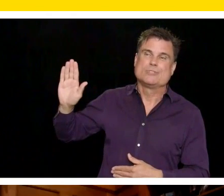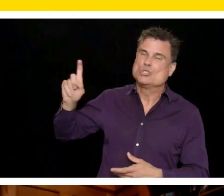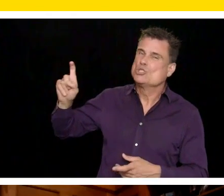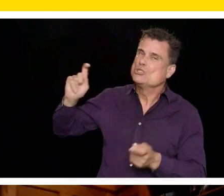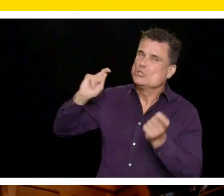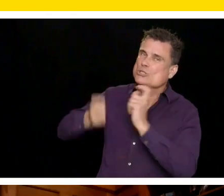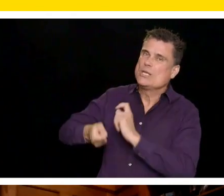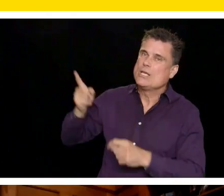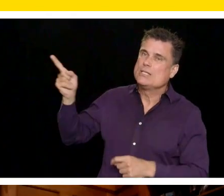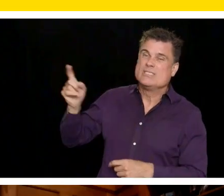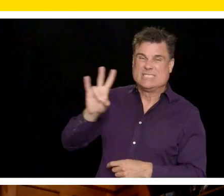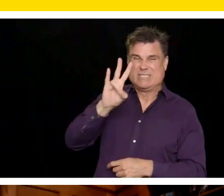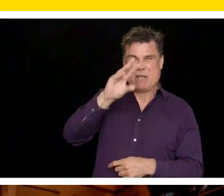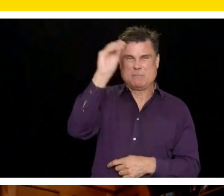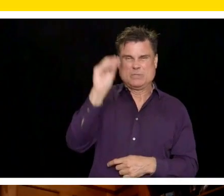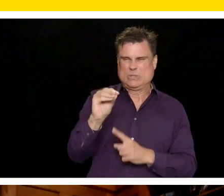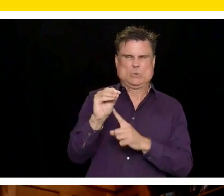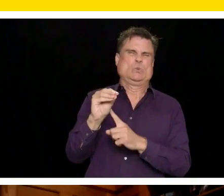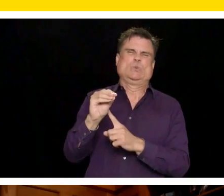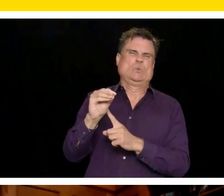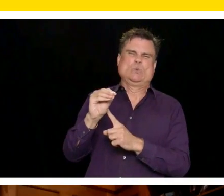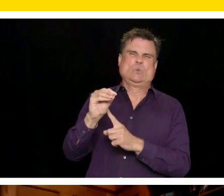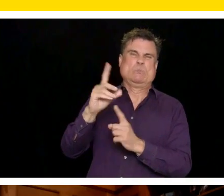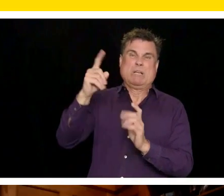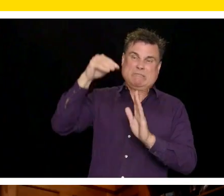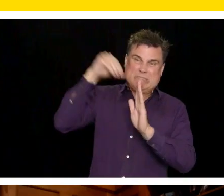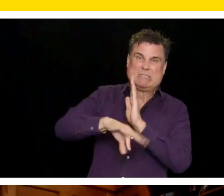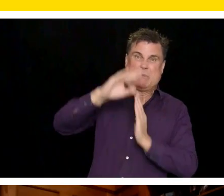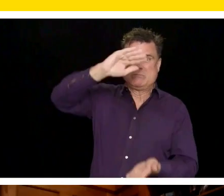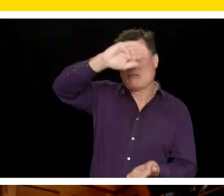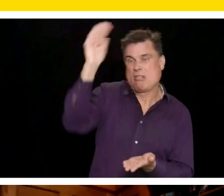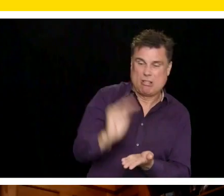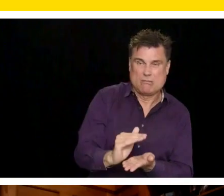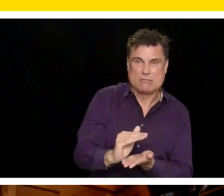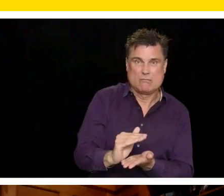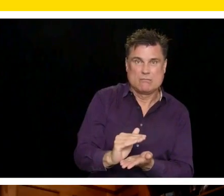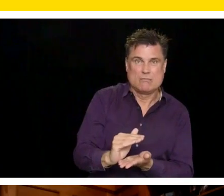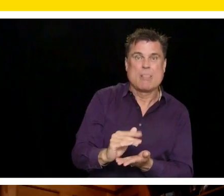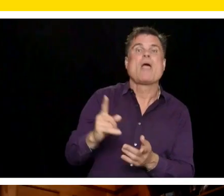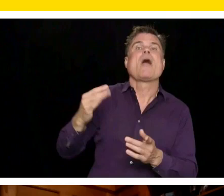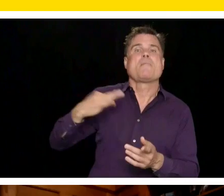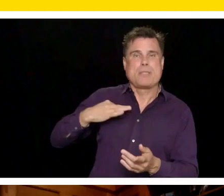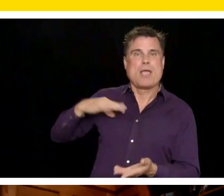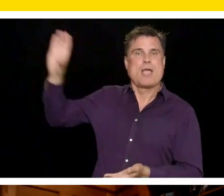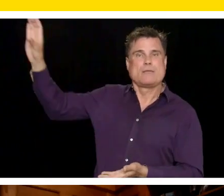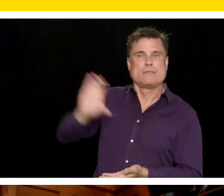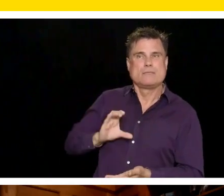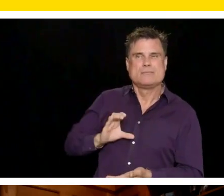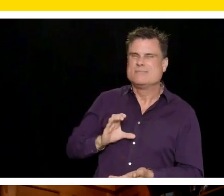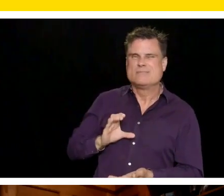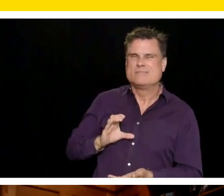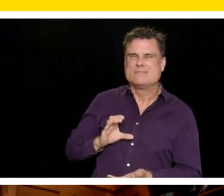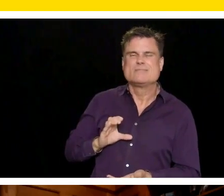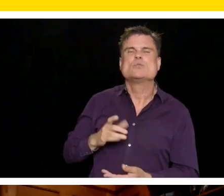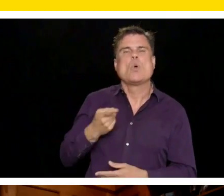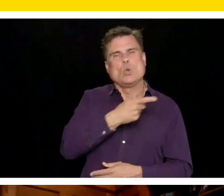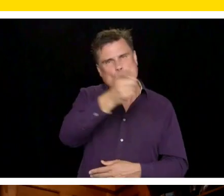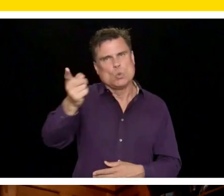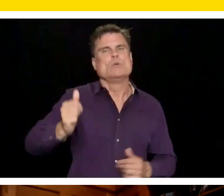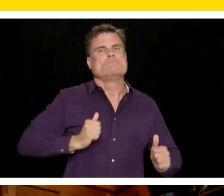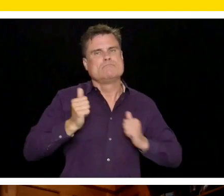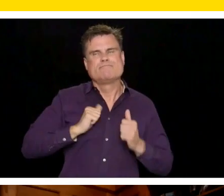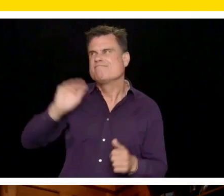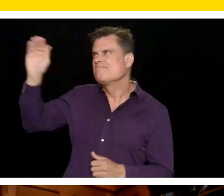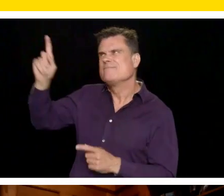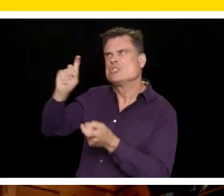Thank you very much for that answer. And I think there is one question that's on the top of mind for everybody, and that, of course, is